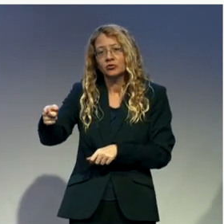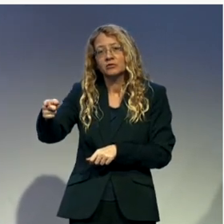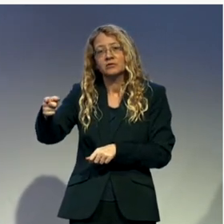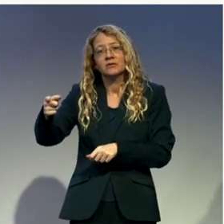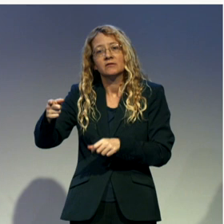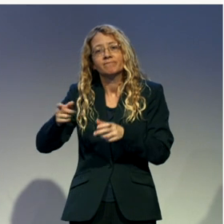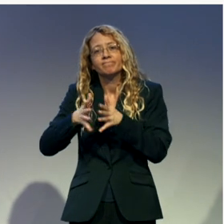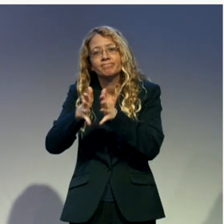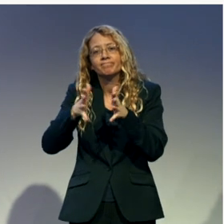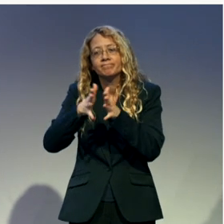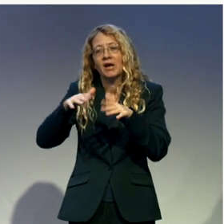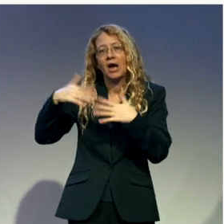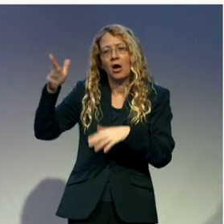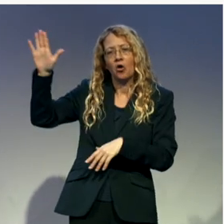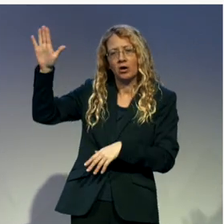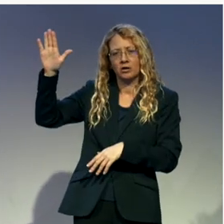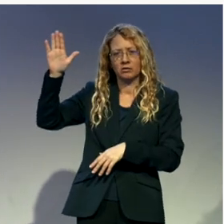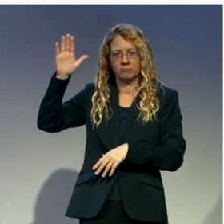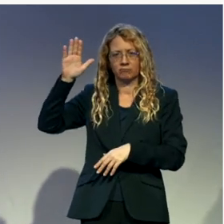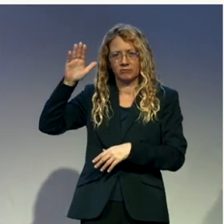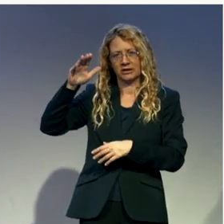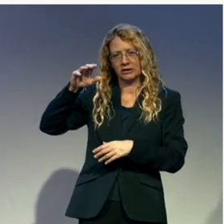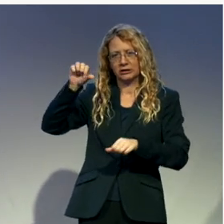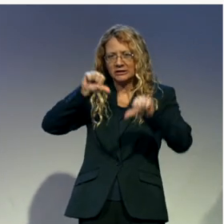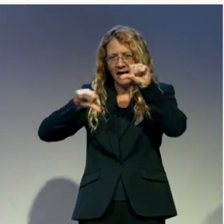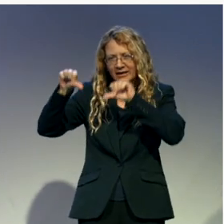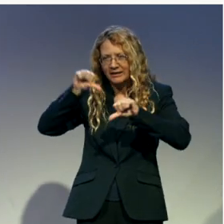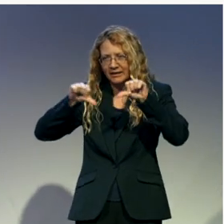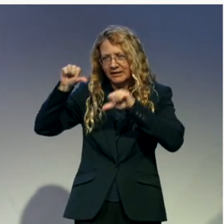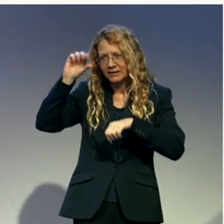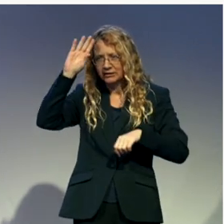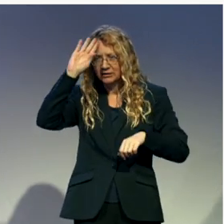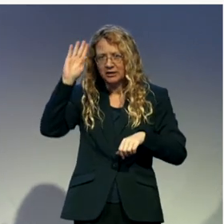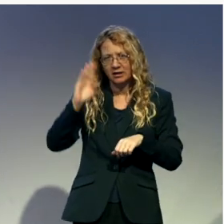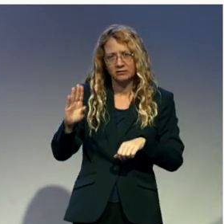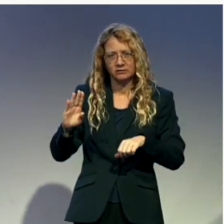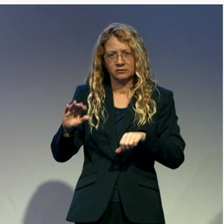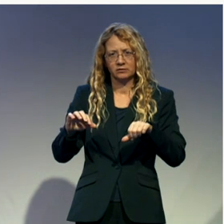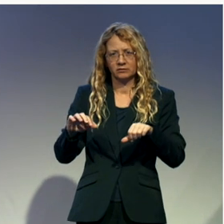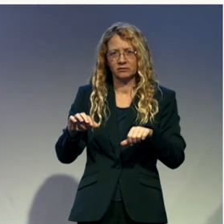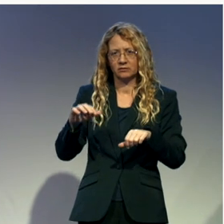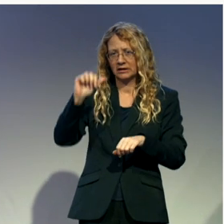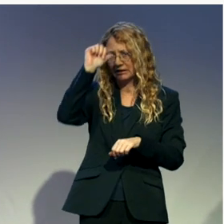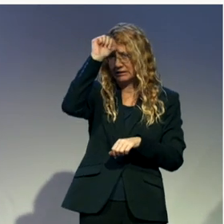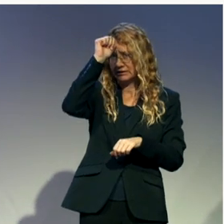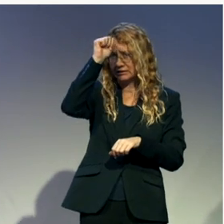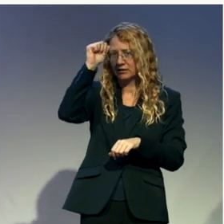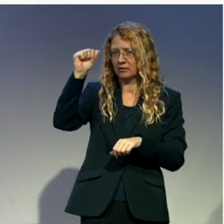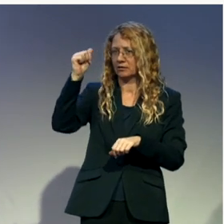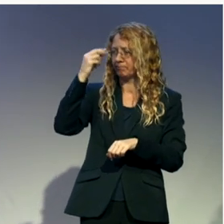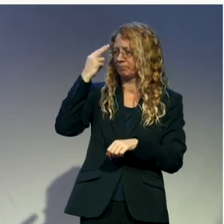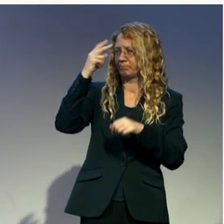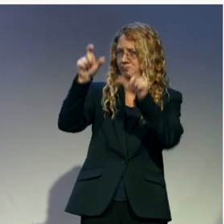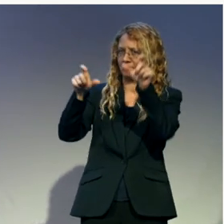not educated in science above 8th class stream because there is a lack of trained trainers, I'm sure in